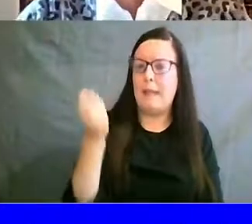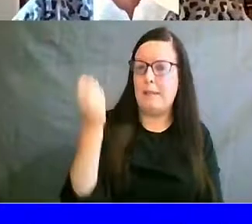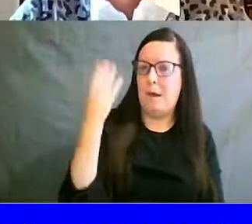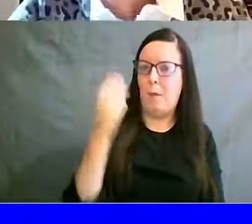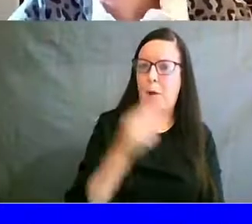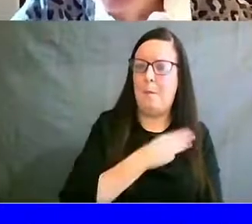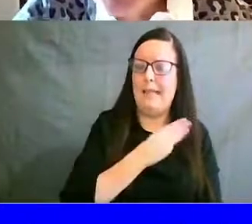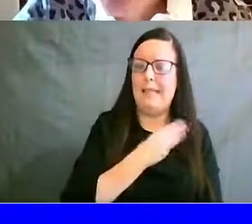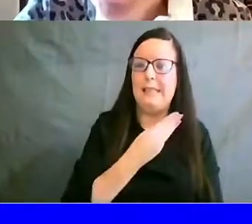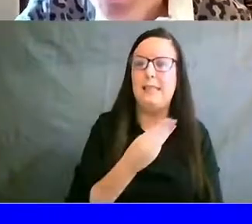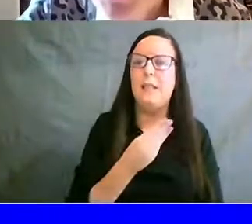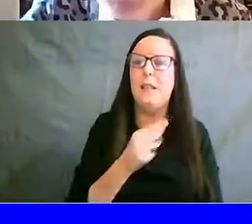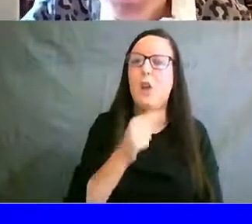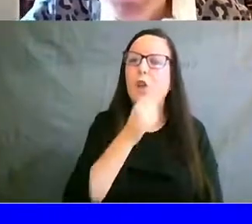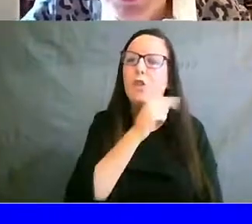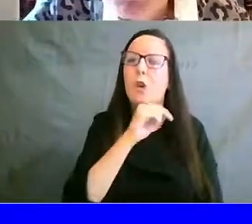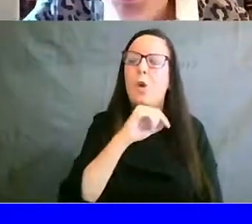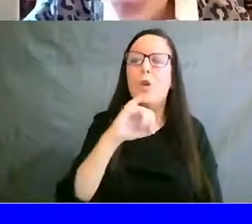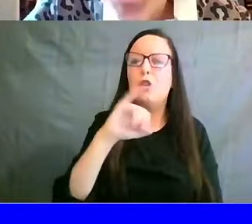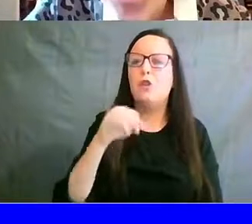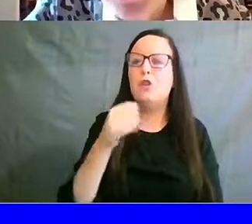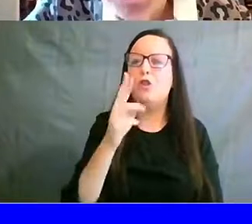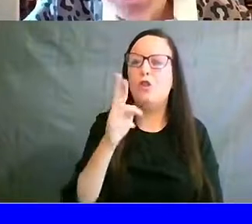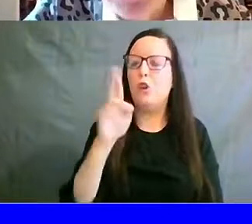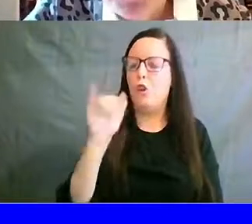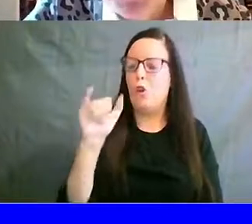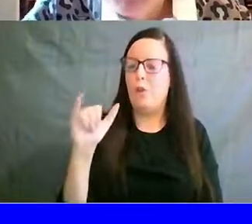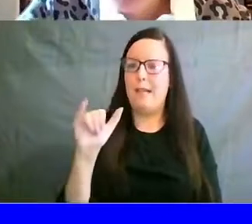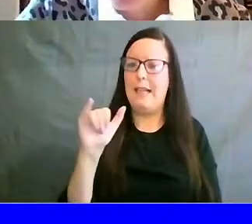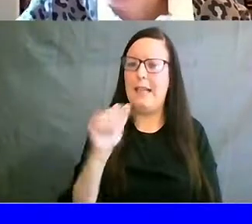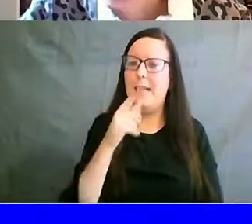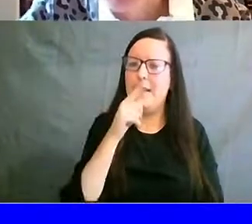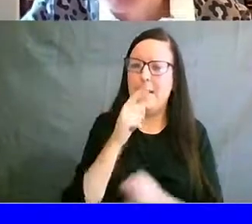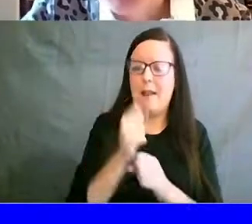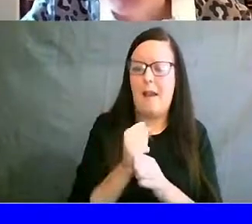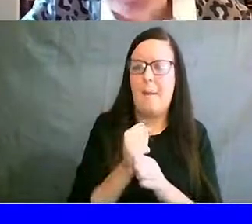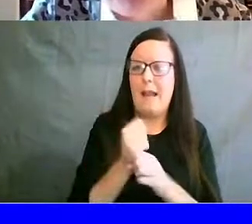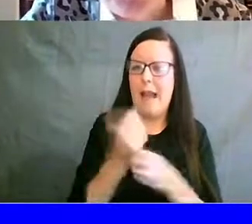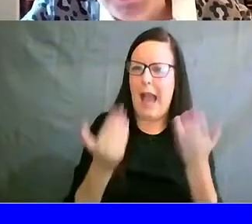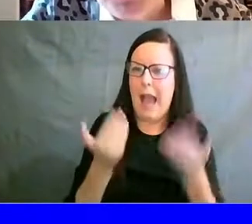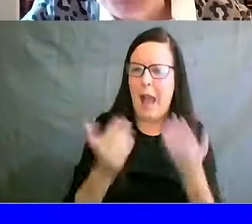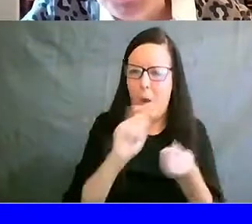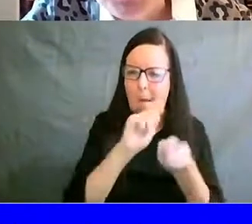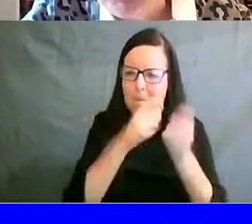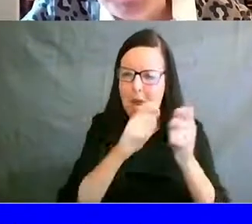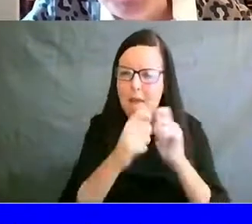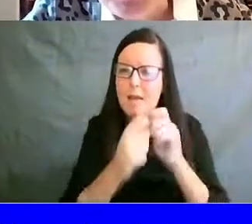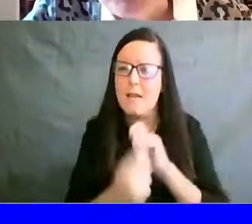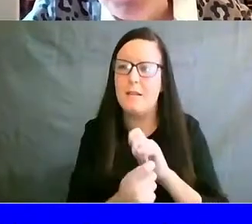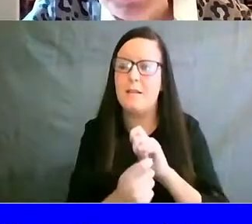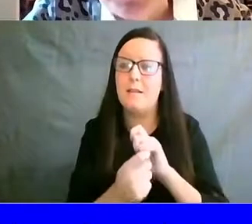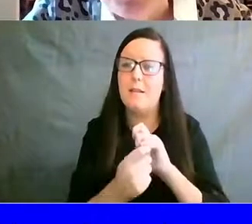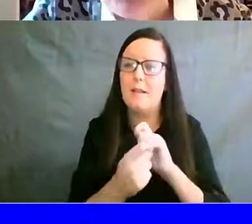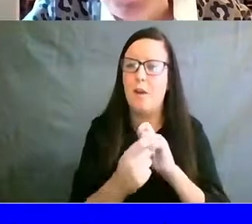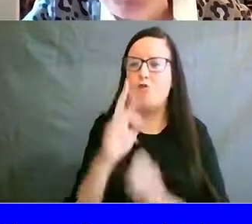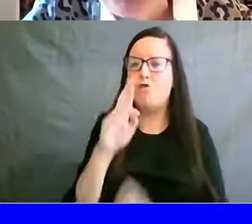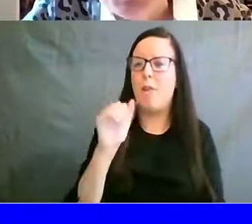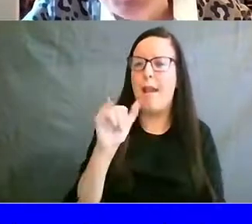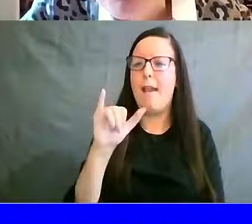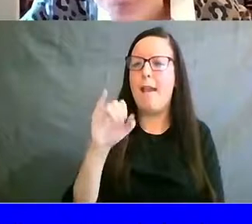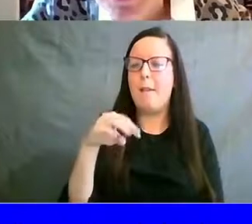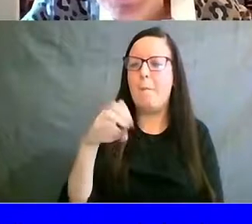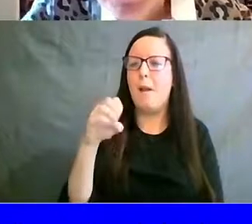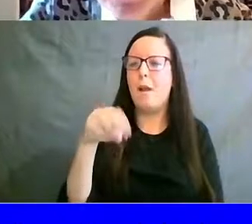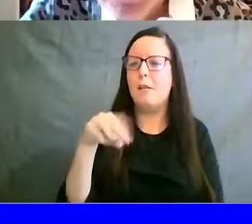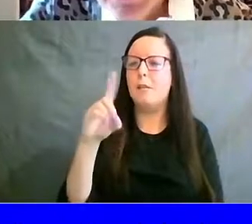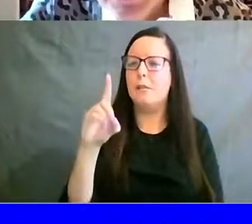So these are juries, and we heard a bit about juries and how this might be amended and updated from Raymond Byrne speaking earlier from the Law Reform